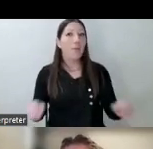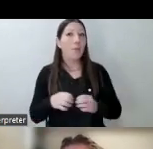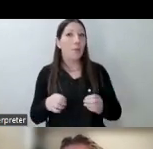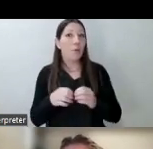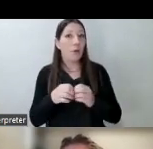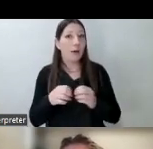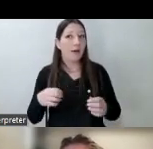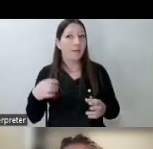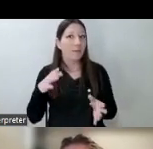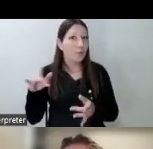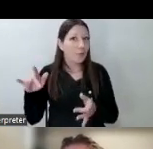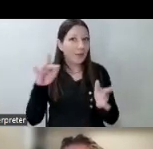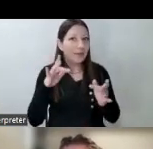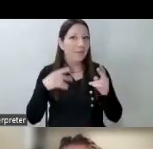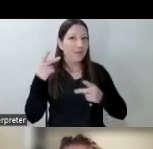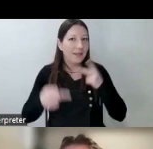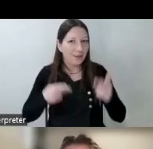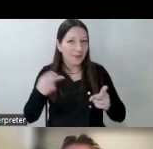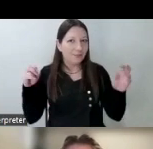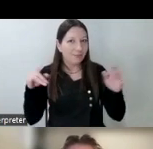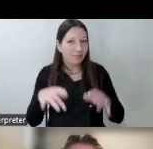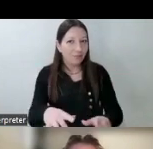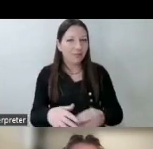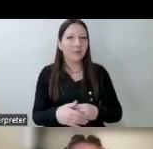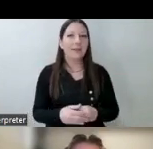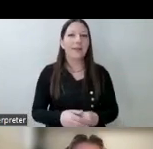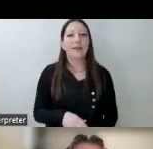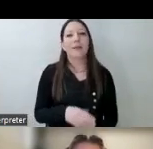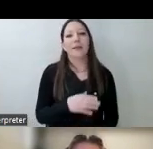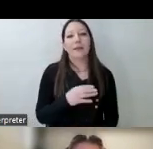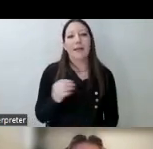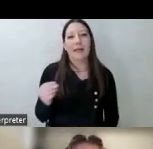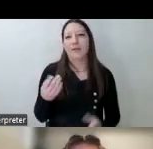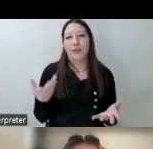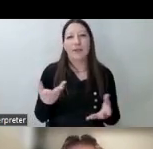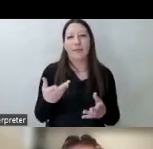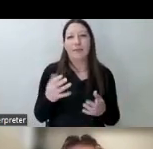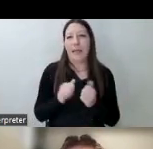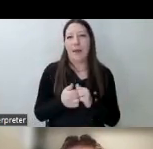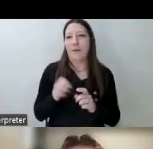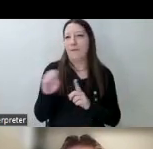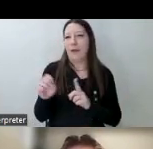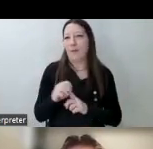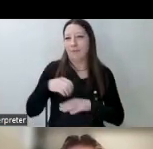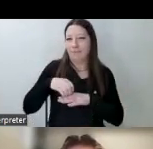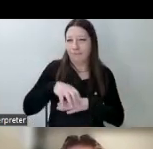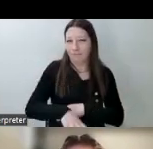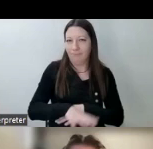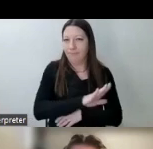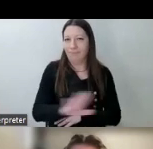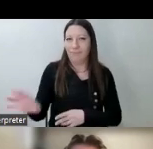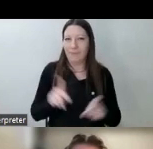the pressure of upkeep and perceived relevancy. So I want to highlight two ideas from historian